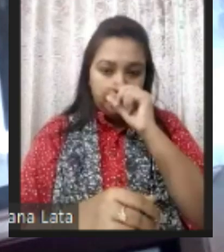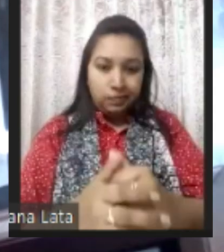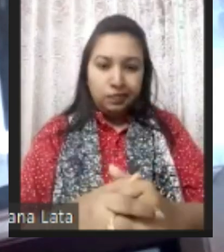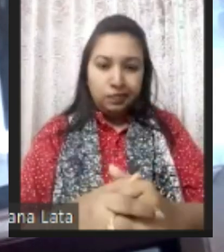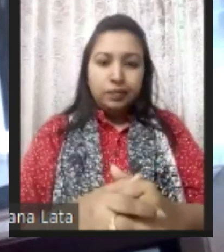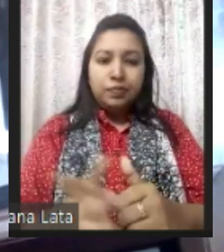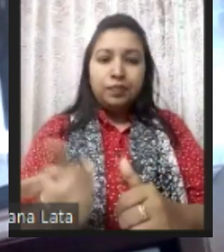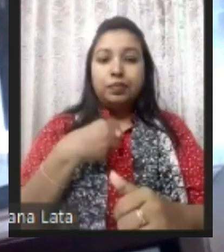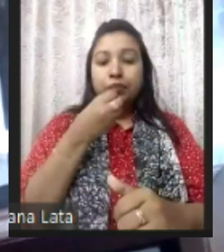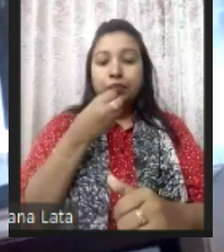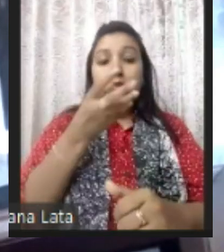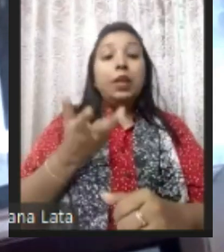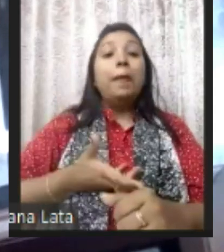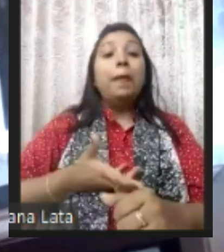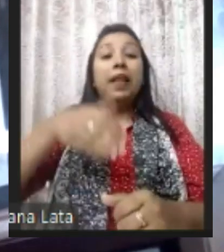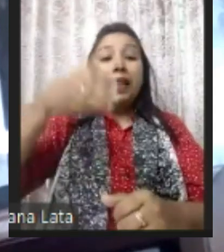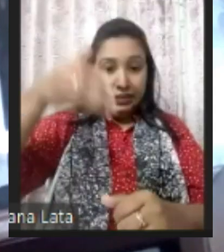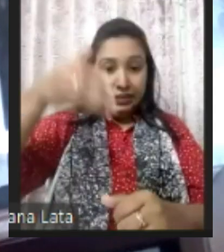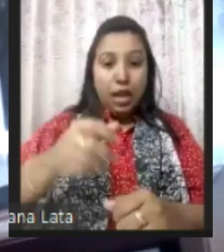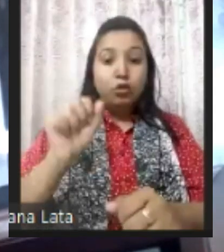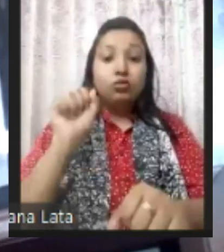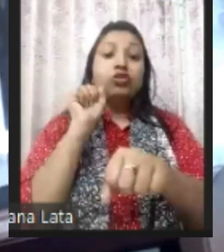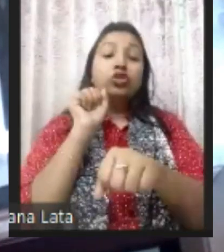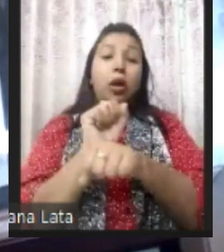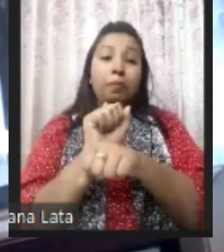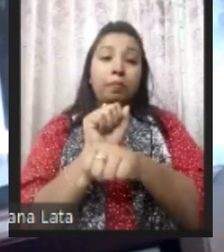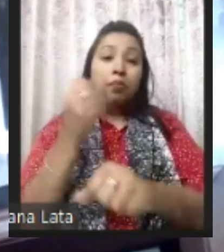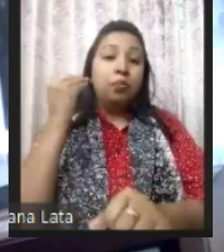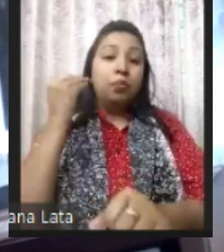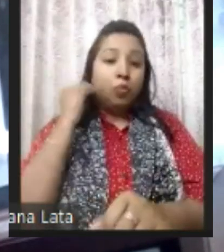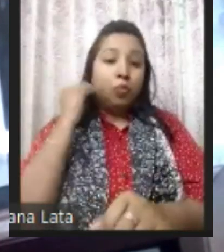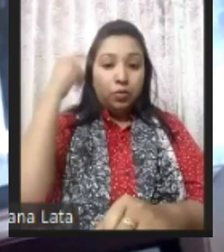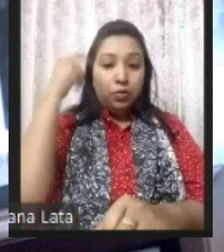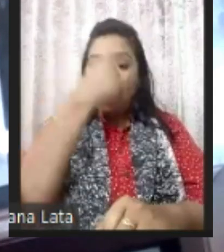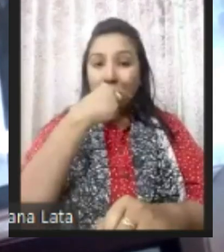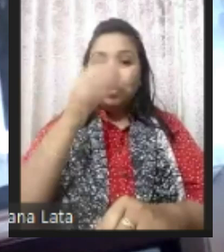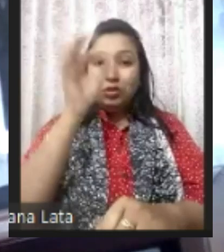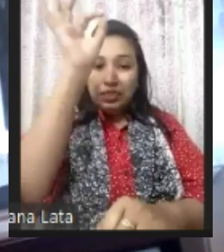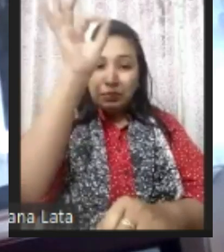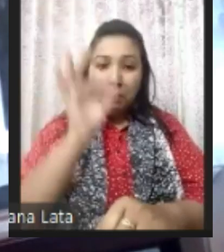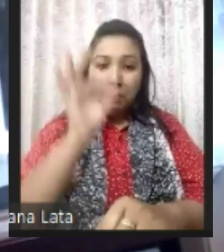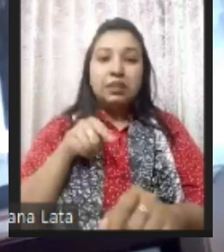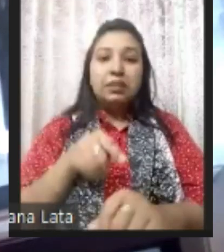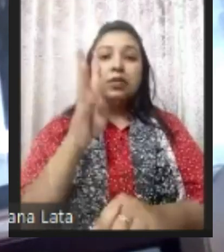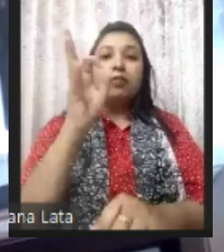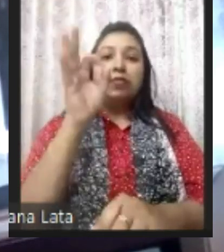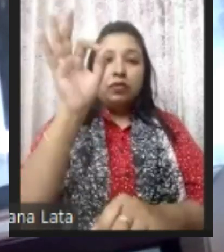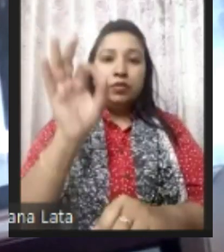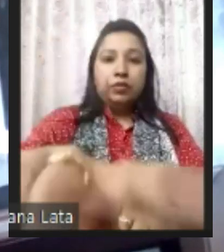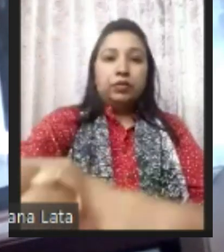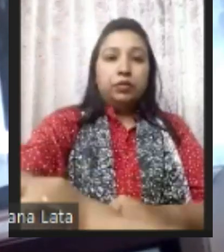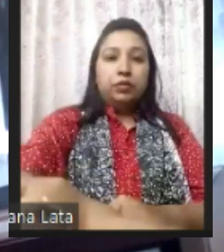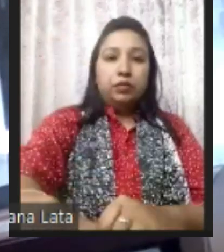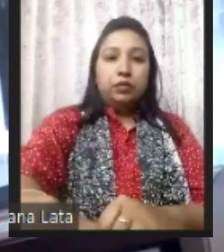currently in Bangladesh, the dropout rate for disabled people is still over 40%. However, for normal children, it is